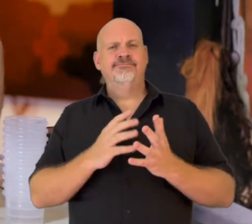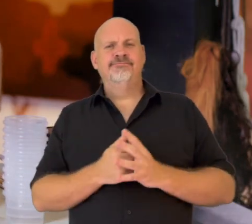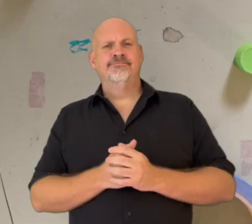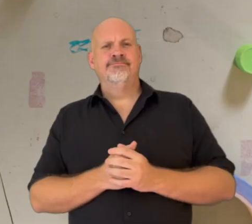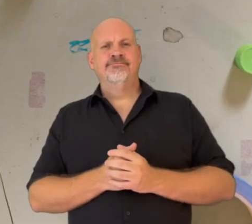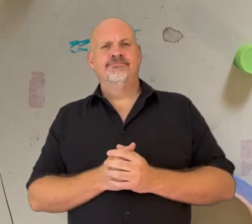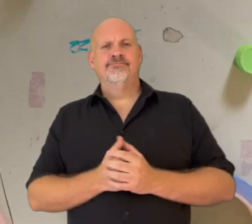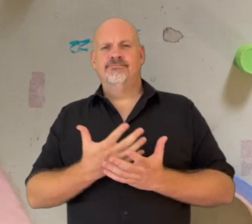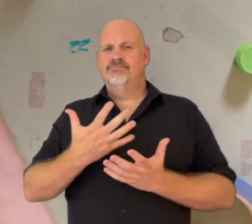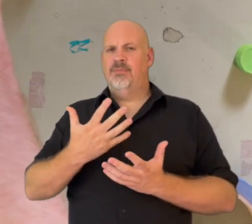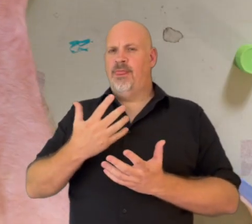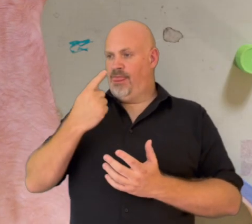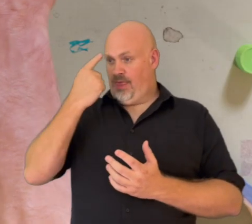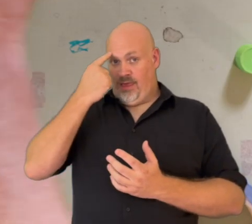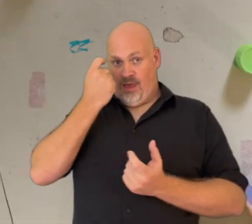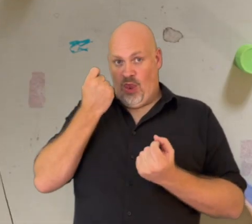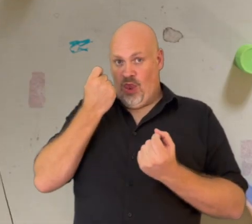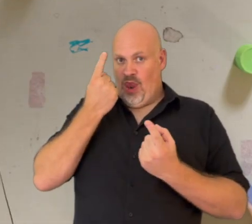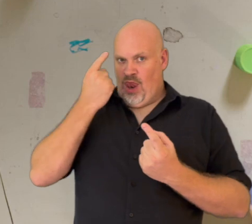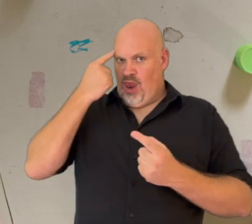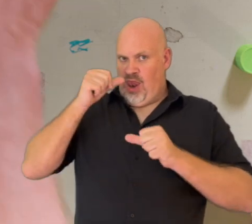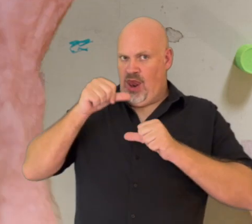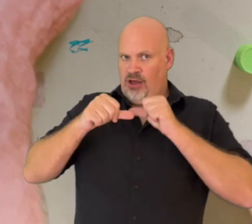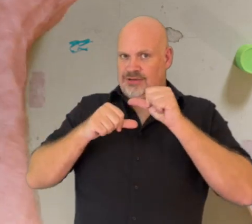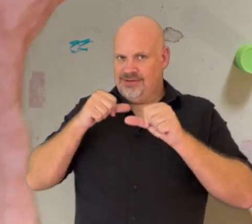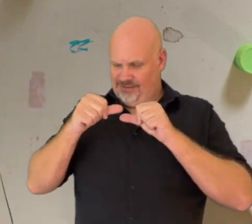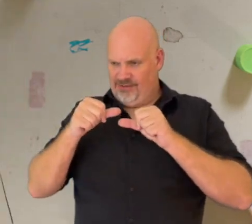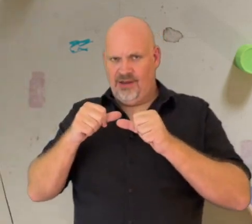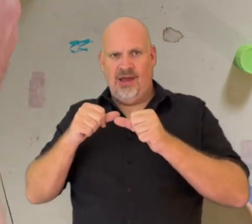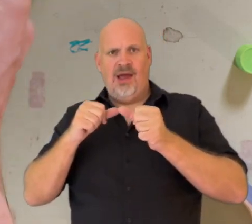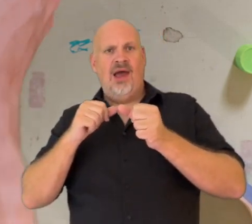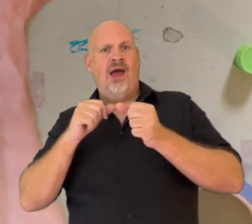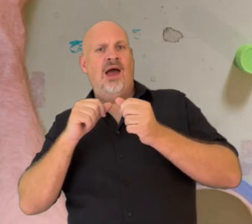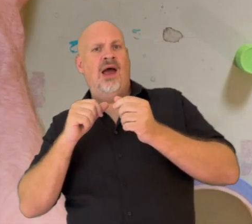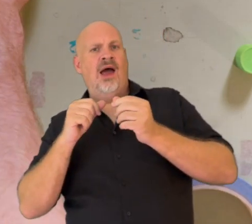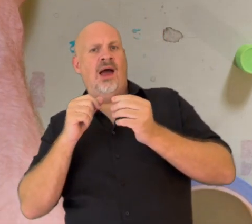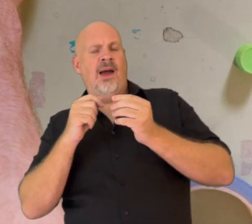logic, and it's nice to introduce something that's a bit more intuitive and a bit more random.